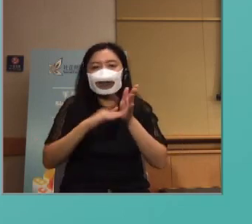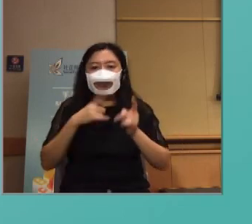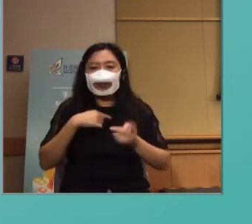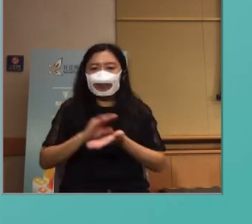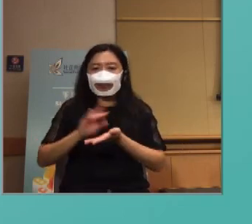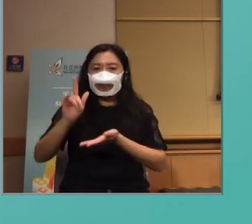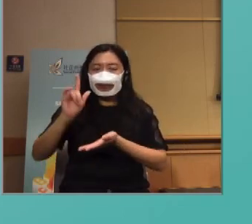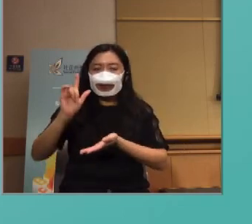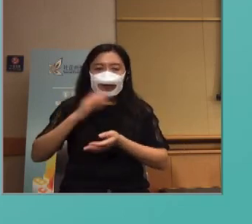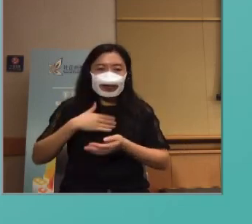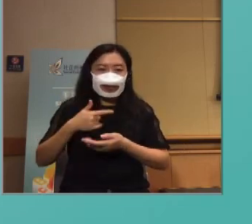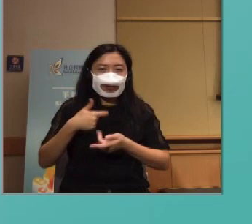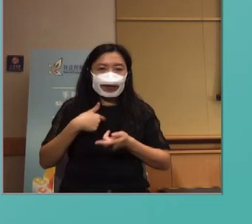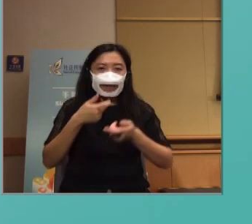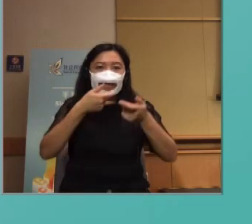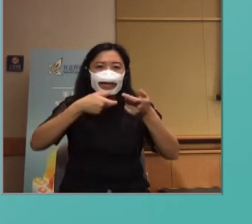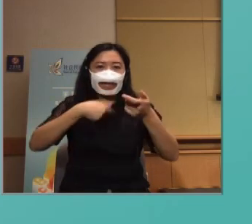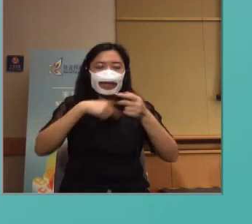songs, 27 songs.